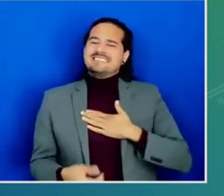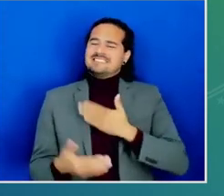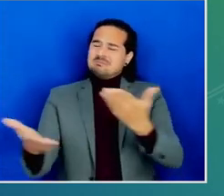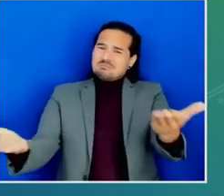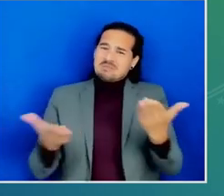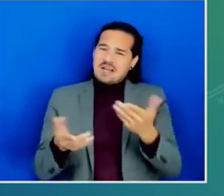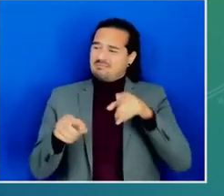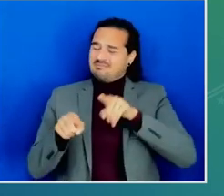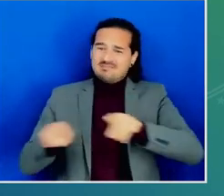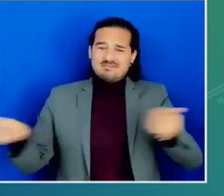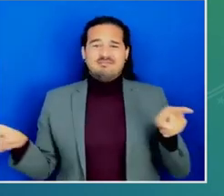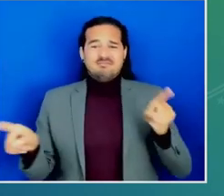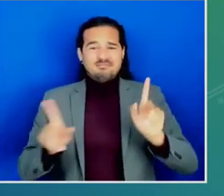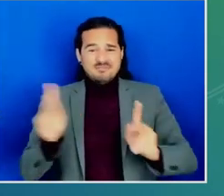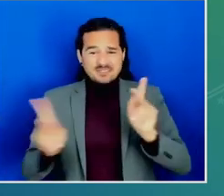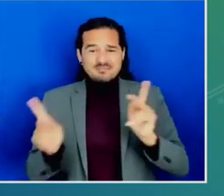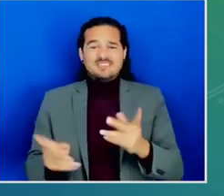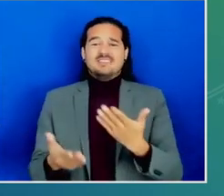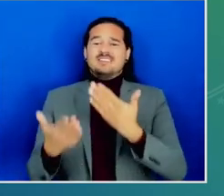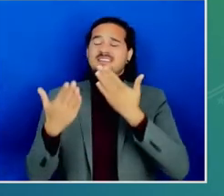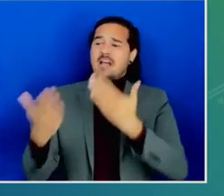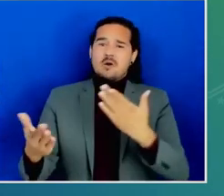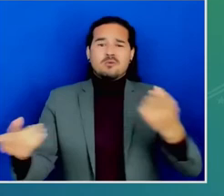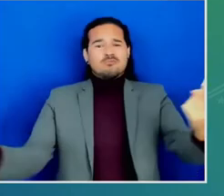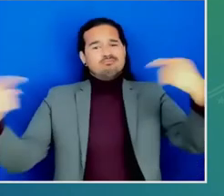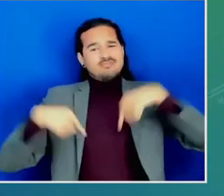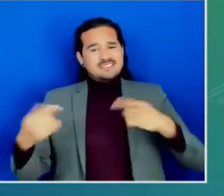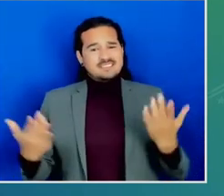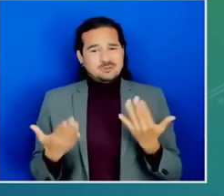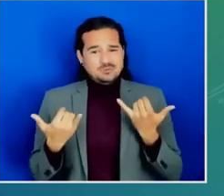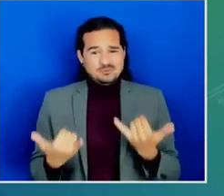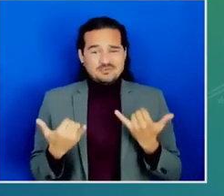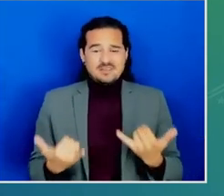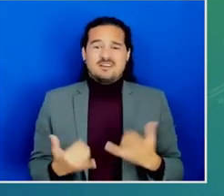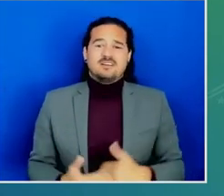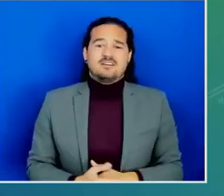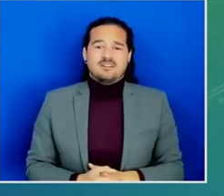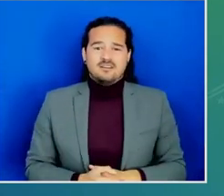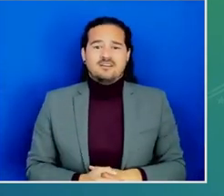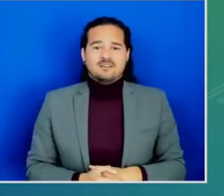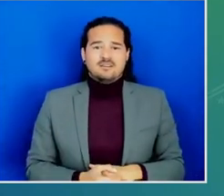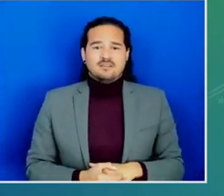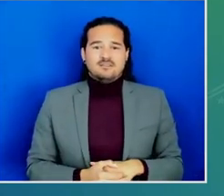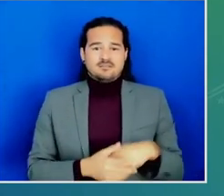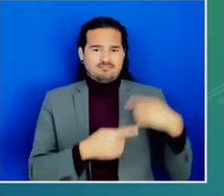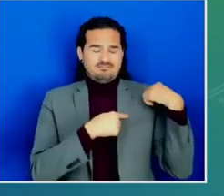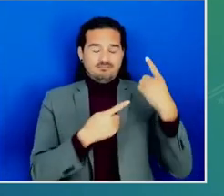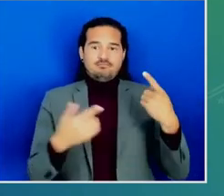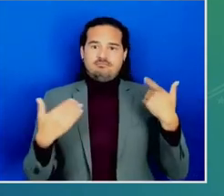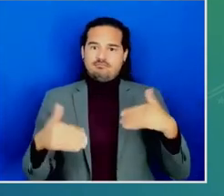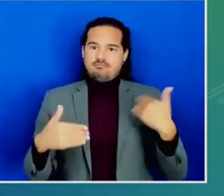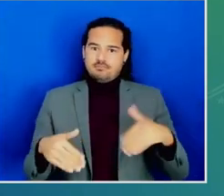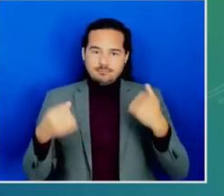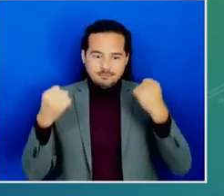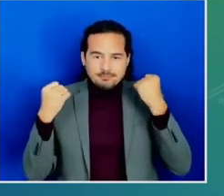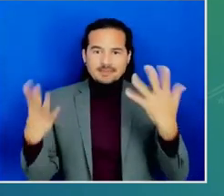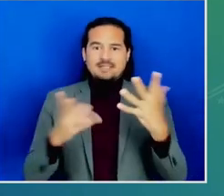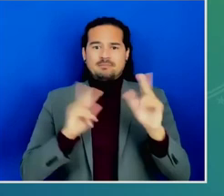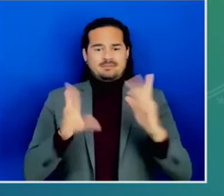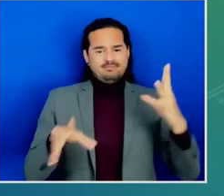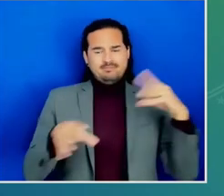secretary. And welcome, welcome, welcome. Thanks for being willing to do this. Already, there are more people of color in our